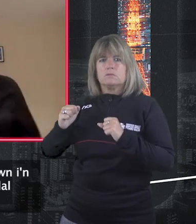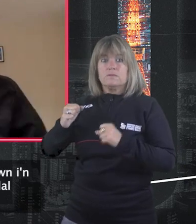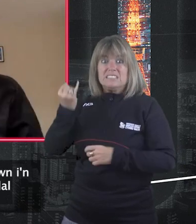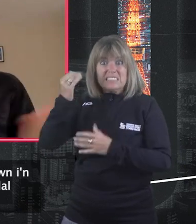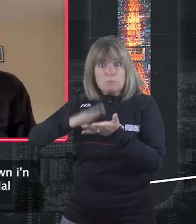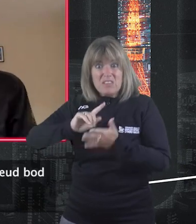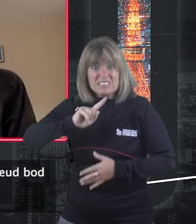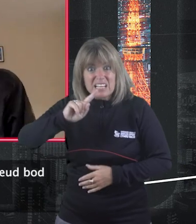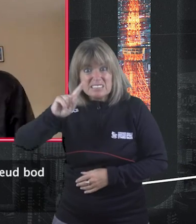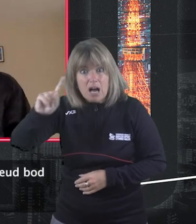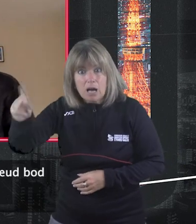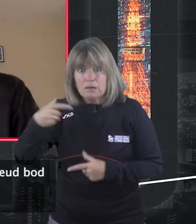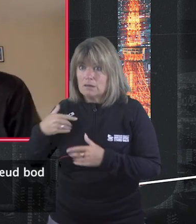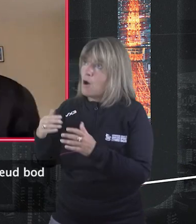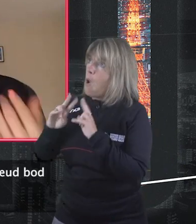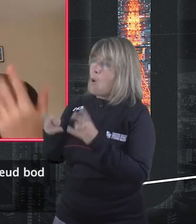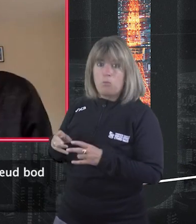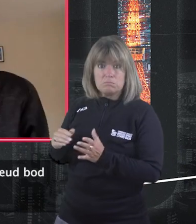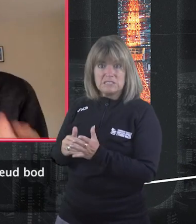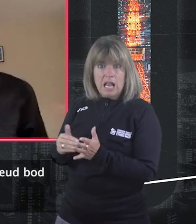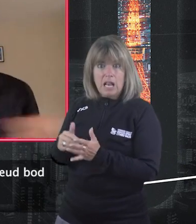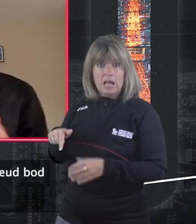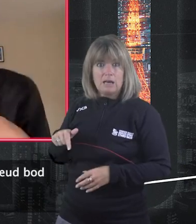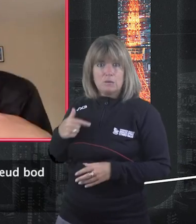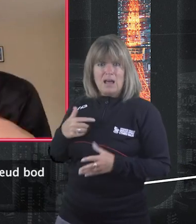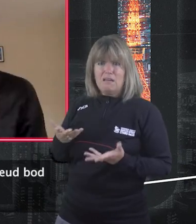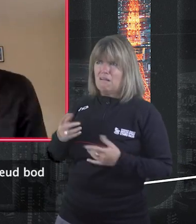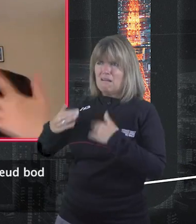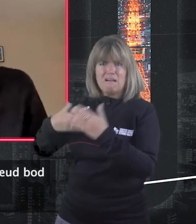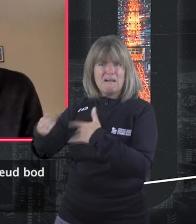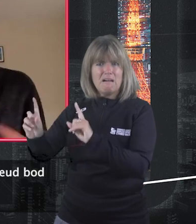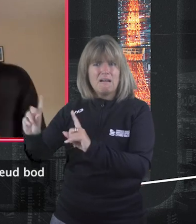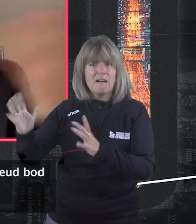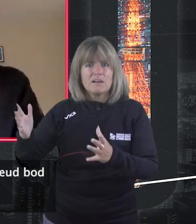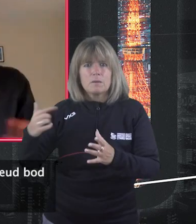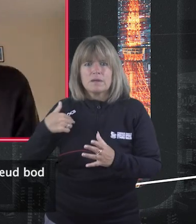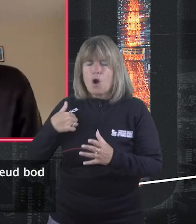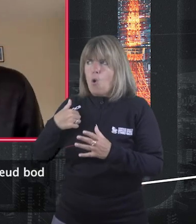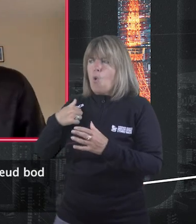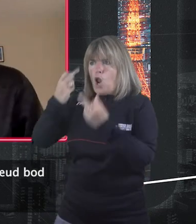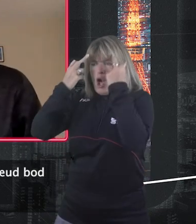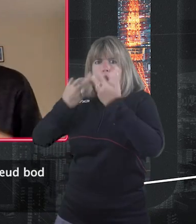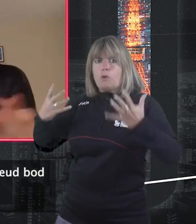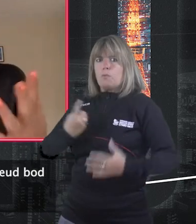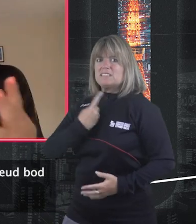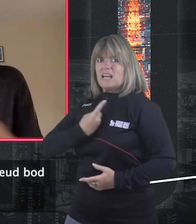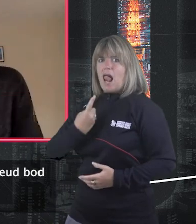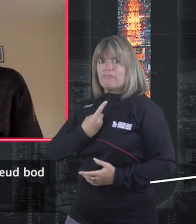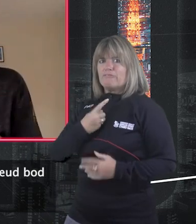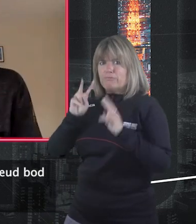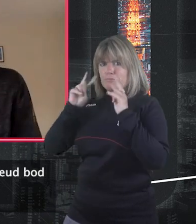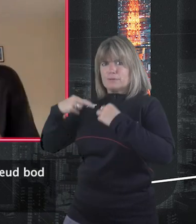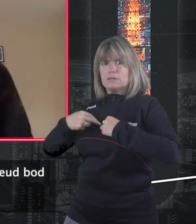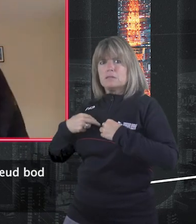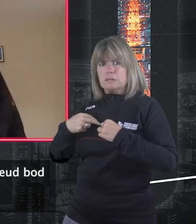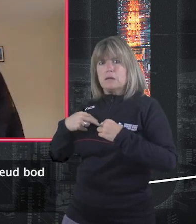going on? But, you know, it's made me learn a lot about myself, and as I say, like, making the most of people